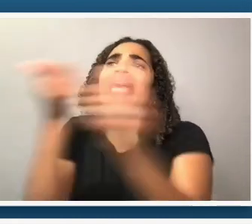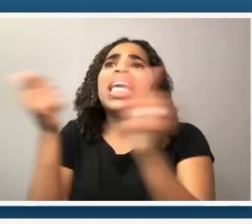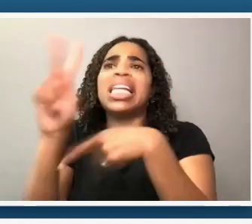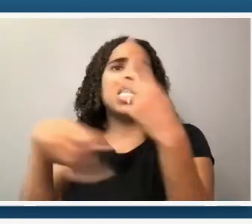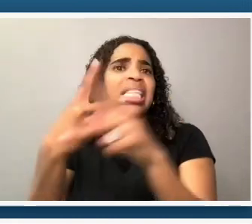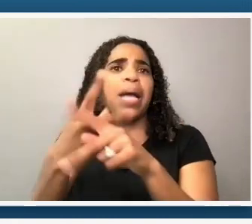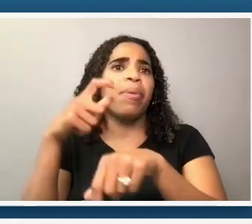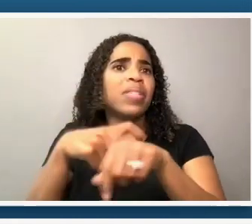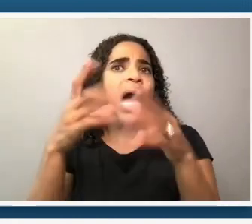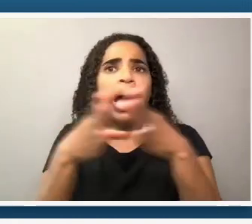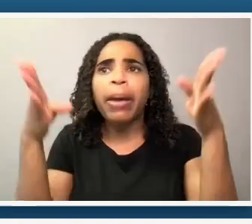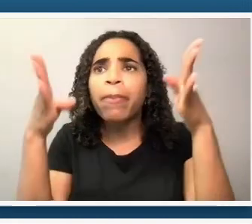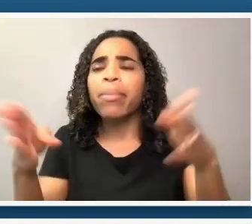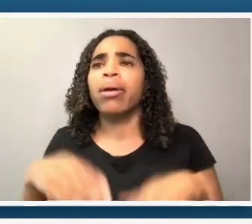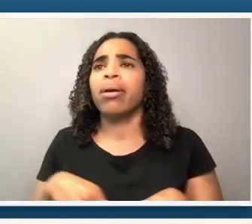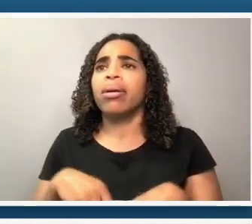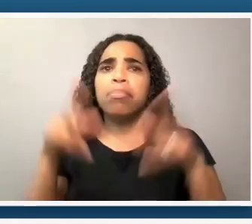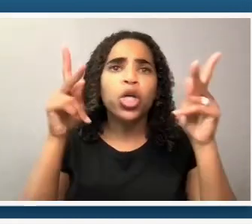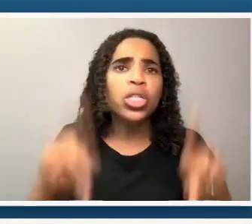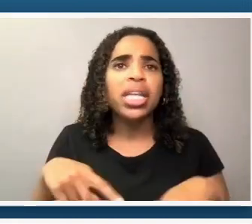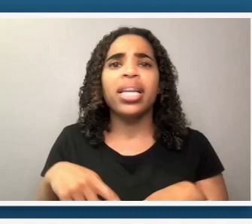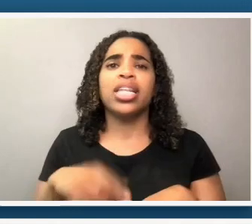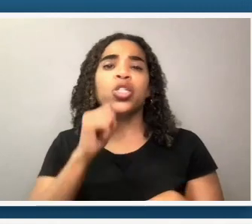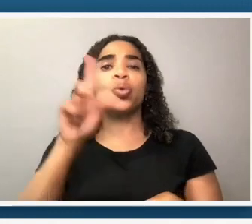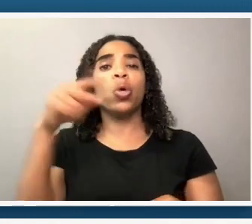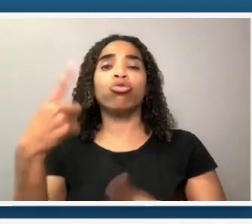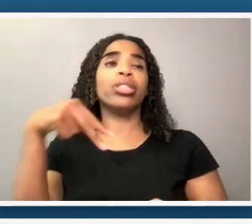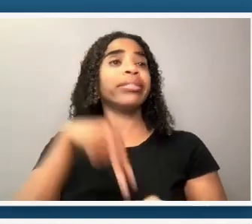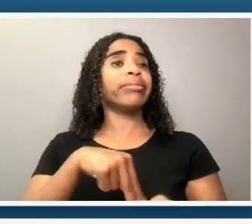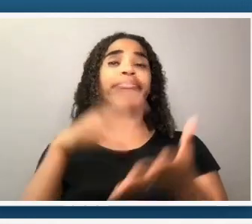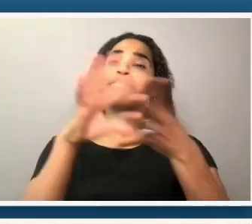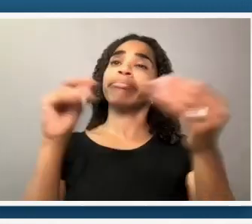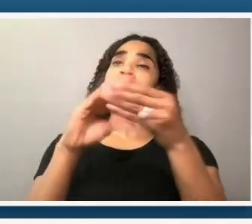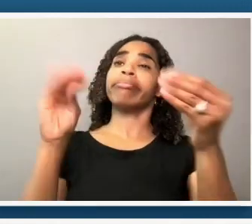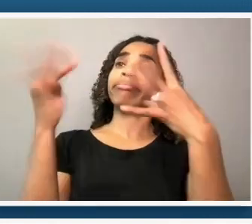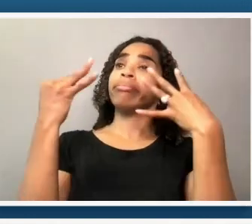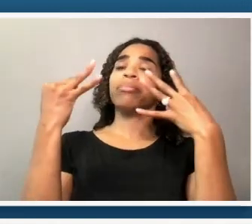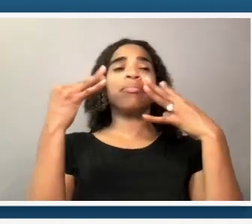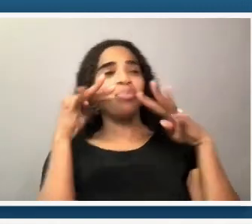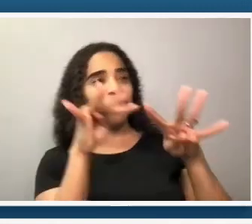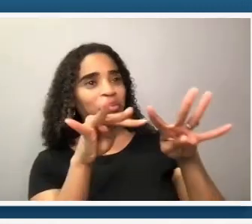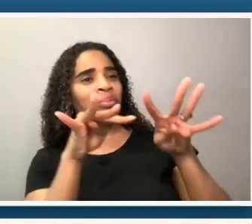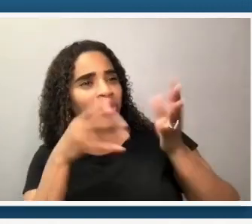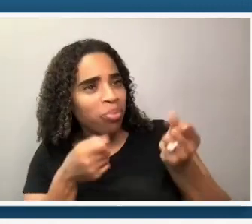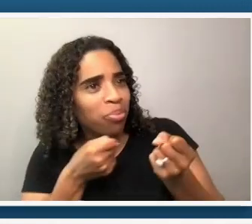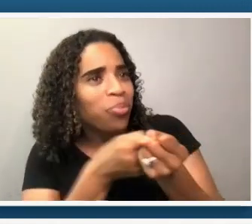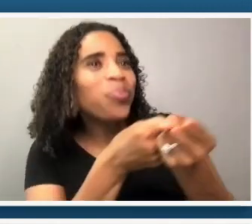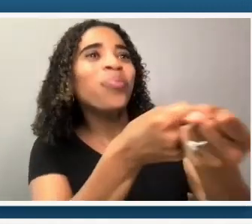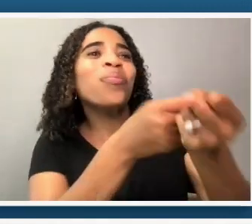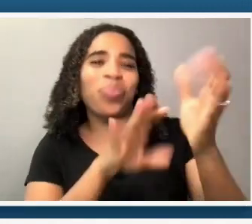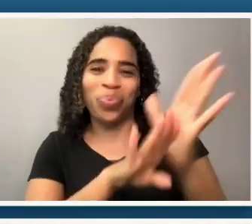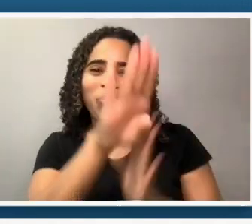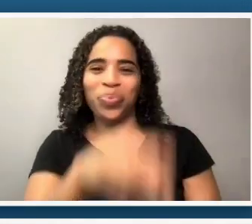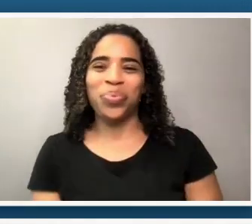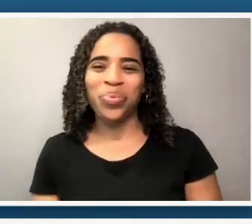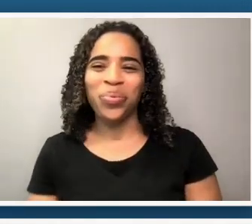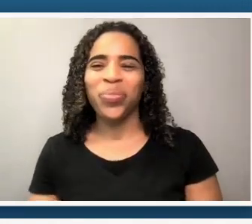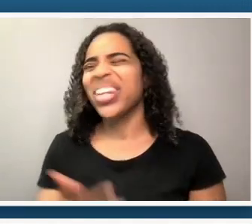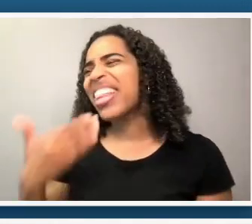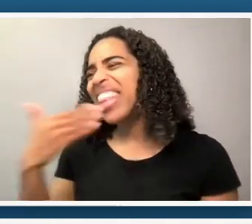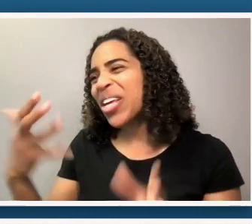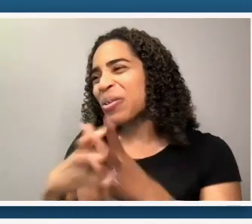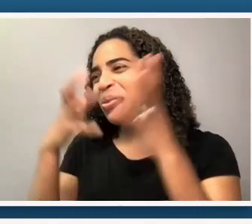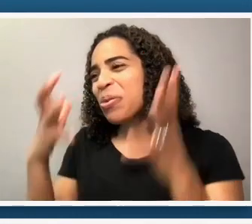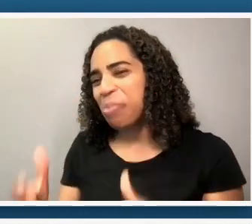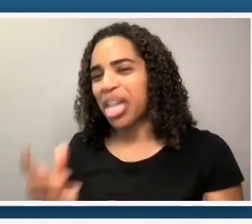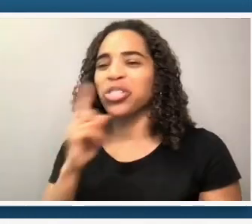right? So yeah, don't be a sage on the stage. Instead, be a guide on the side. Thank you so much for all of